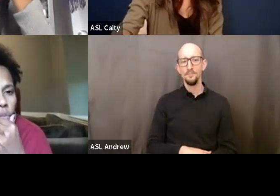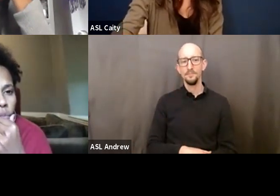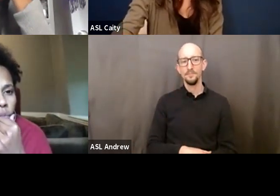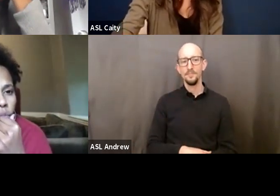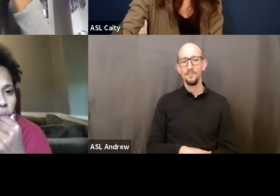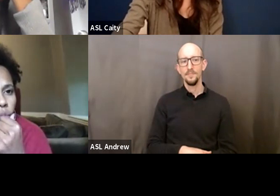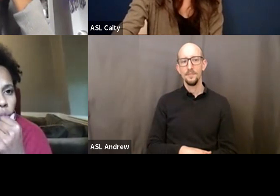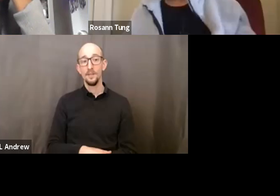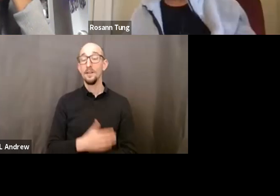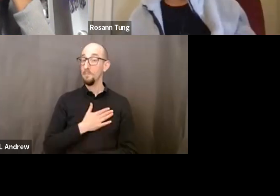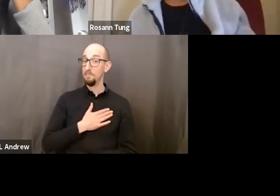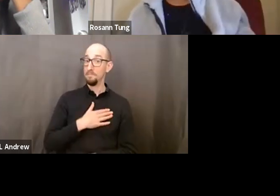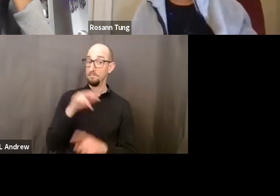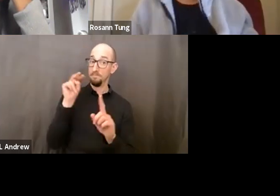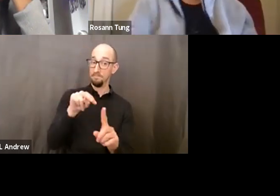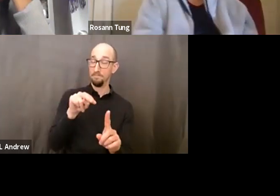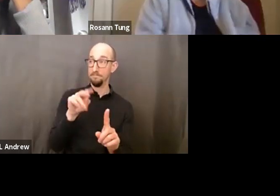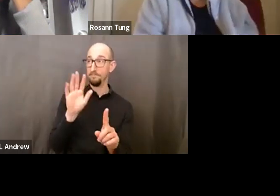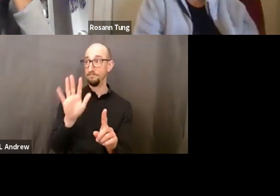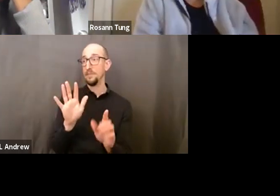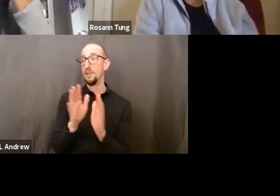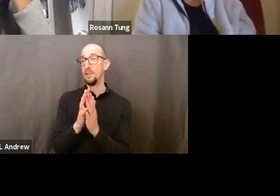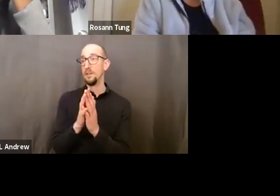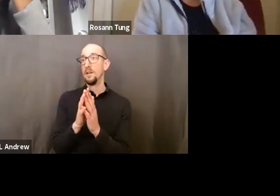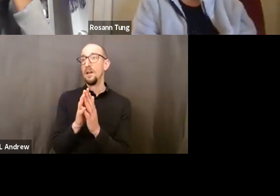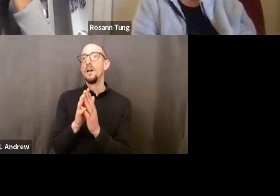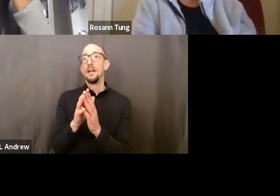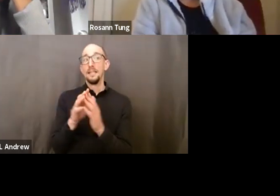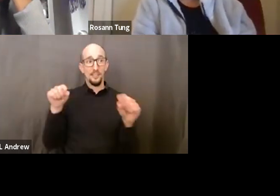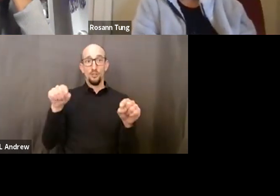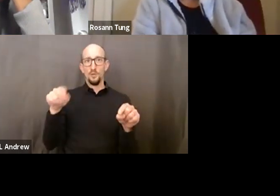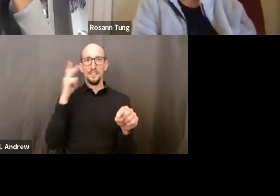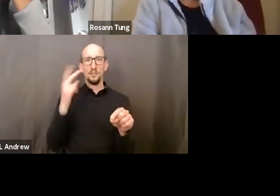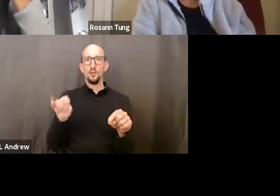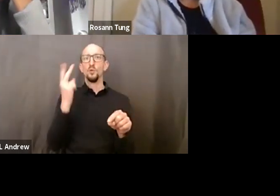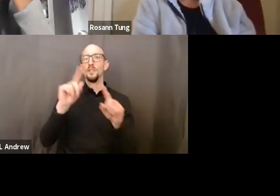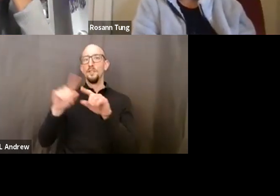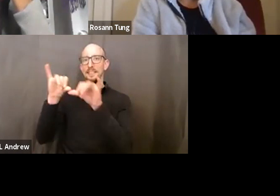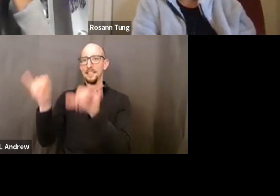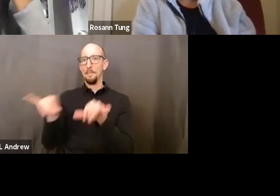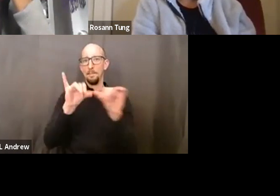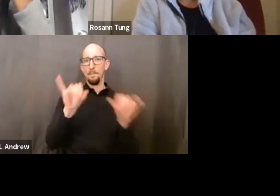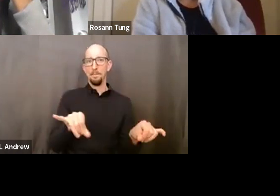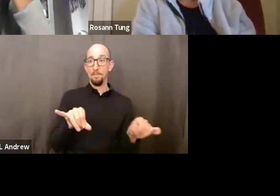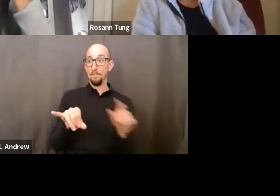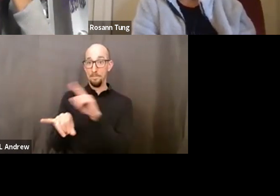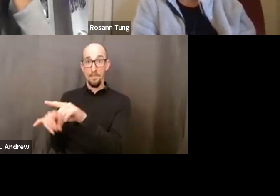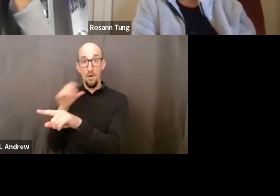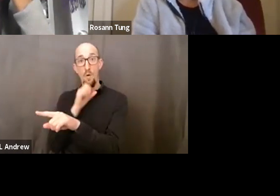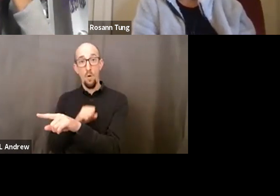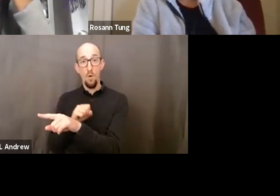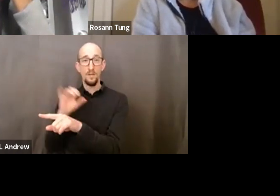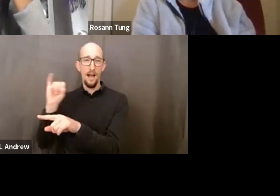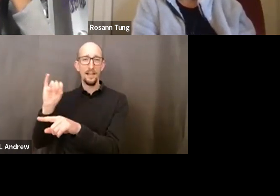From my perspective, we have two different systems, right? We have the old system, which is the IC and